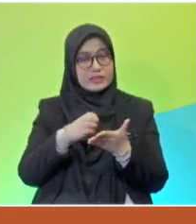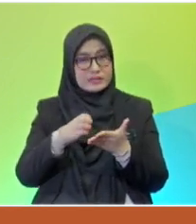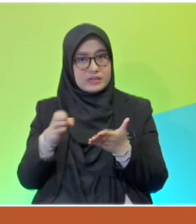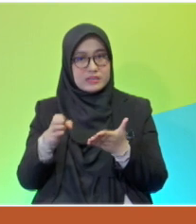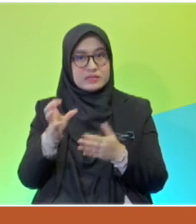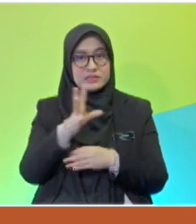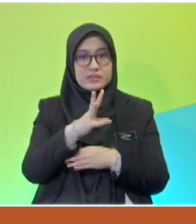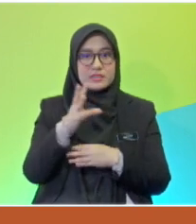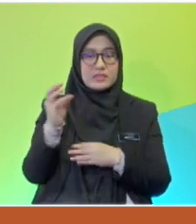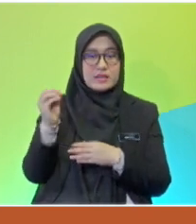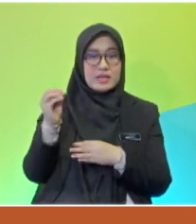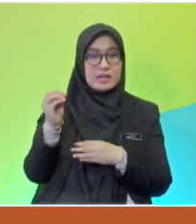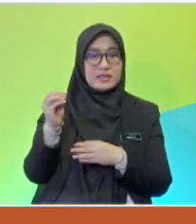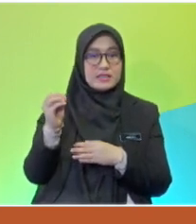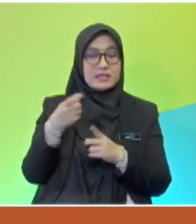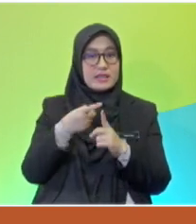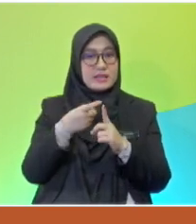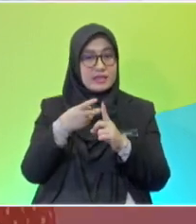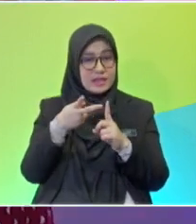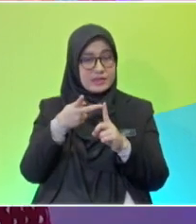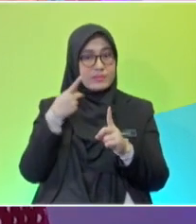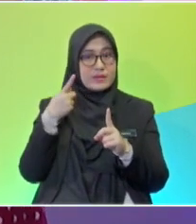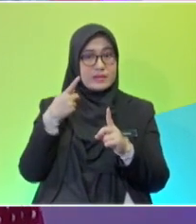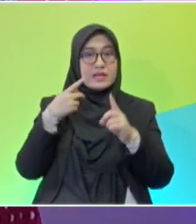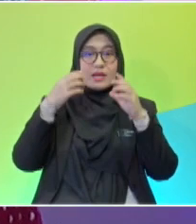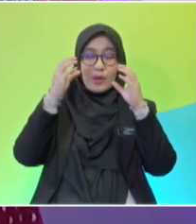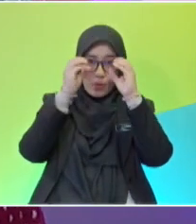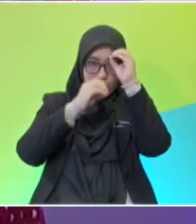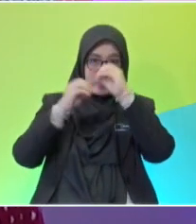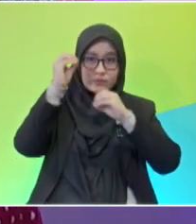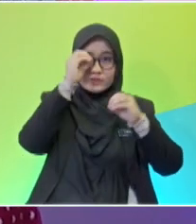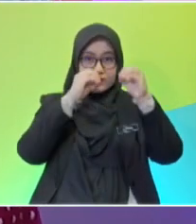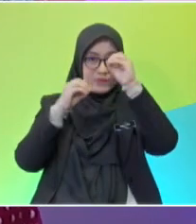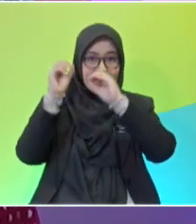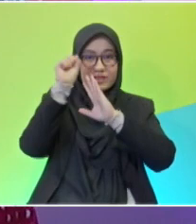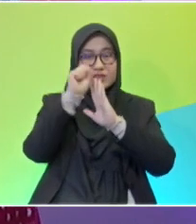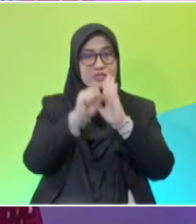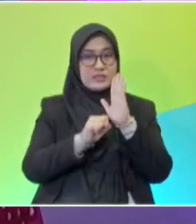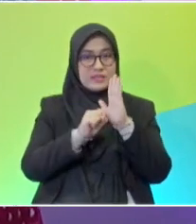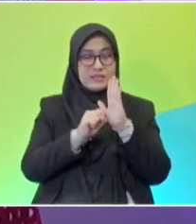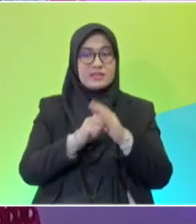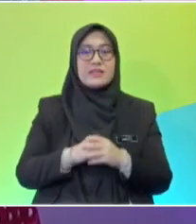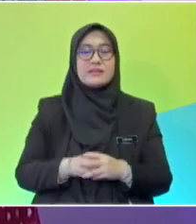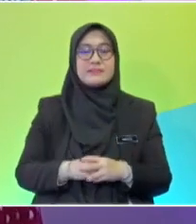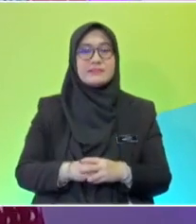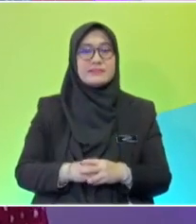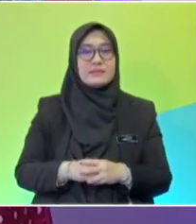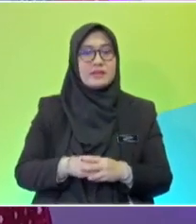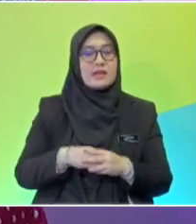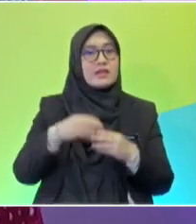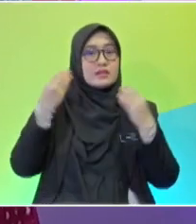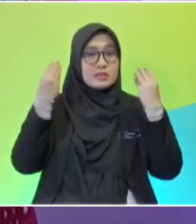and obviously from observation. Right. Now, observation is where teachers use their professional